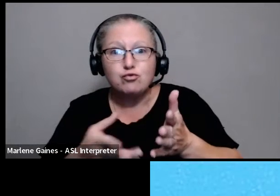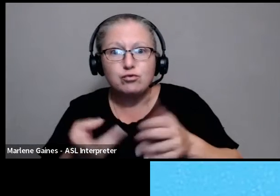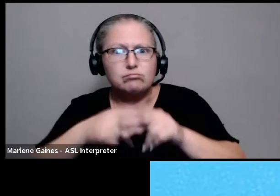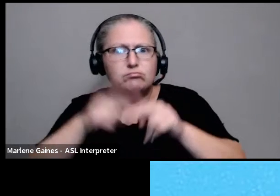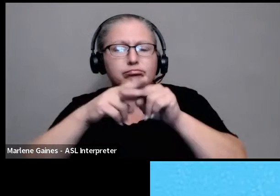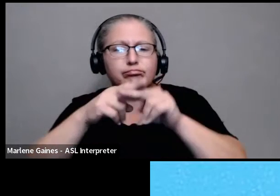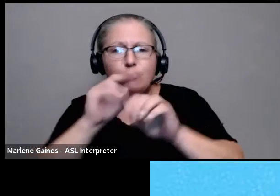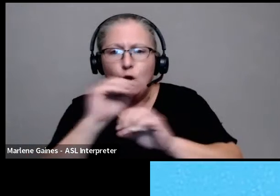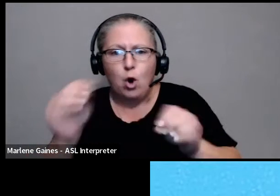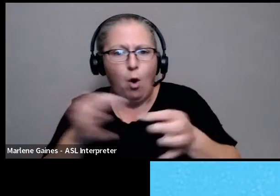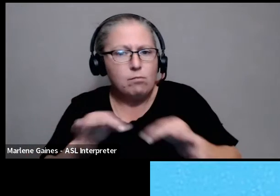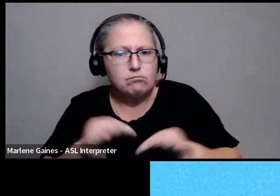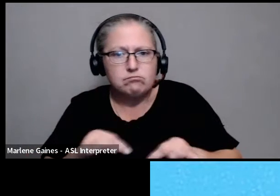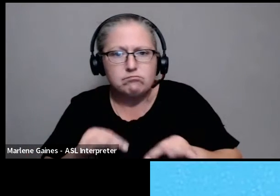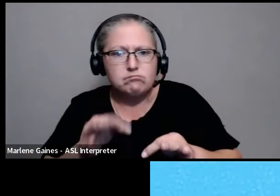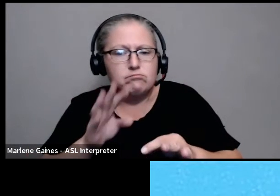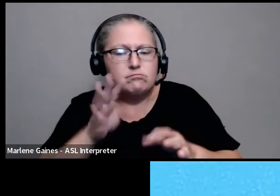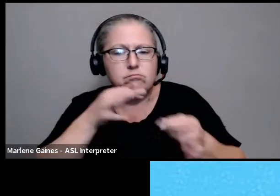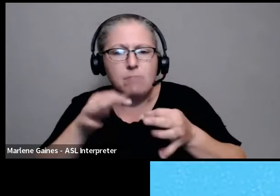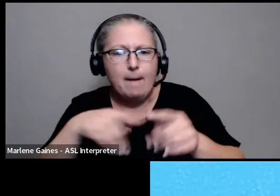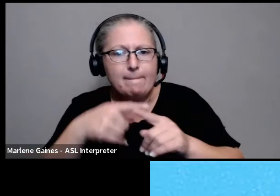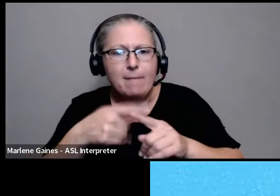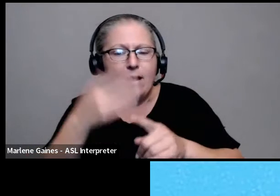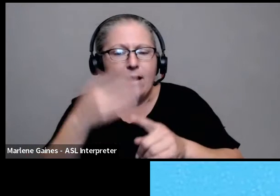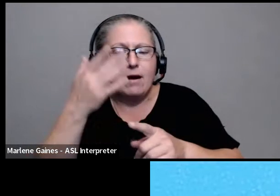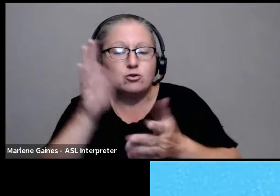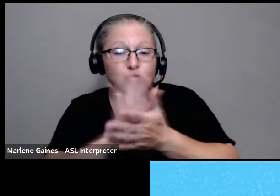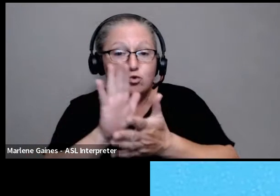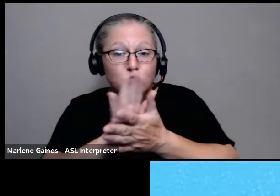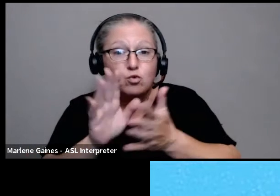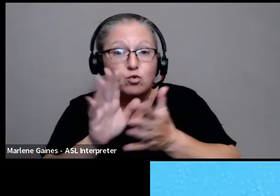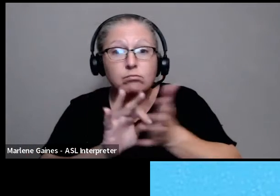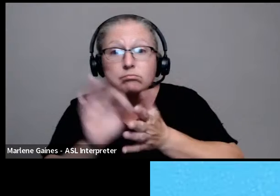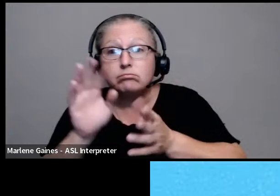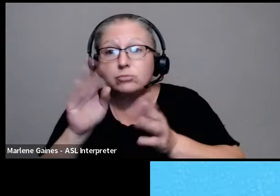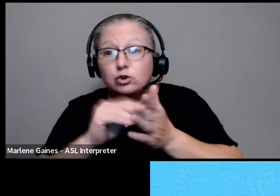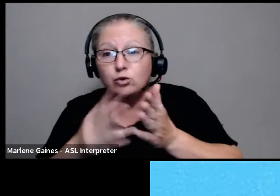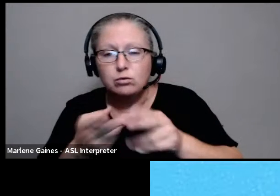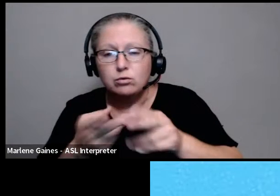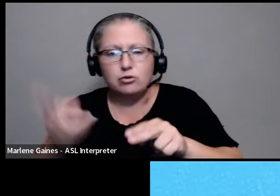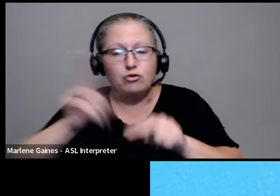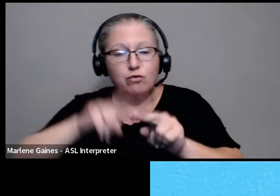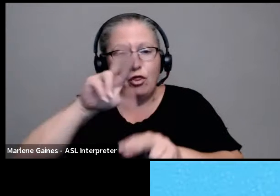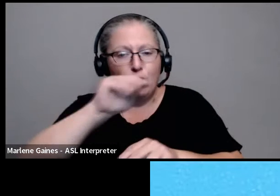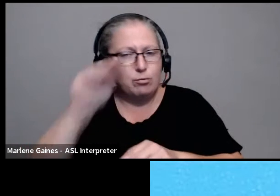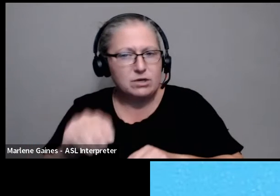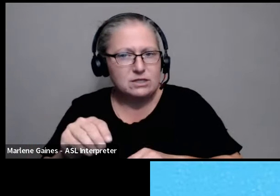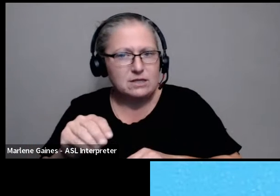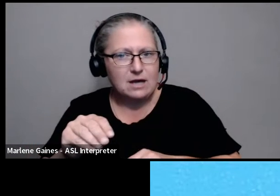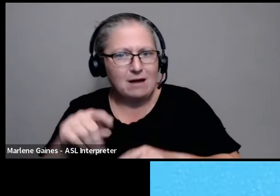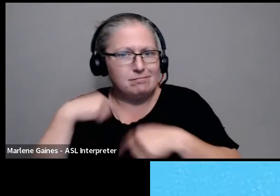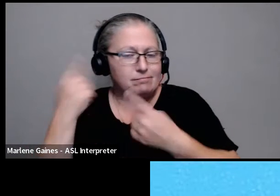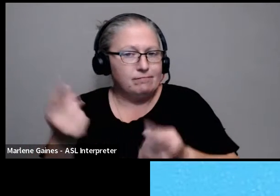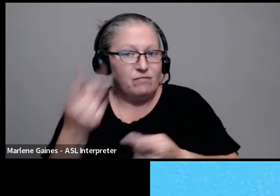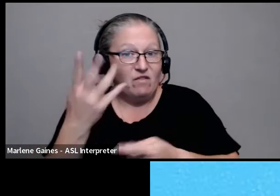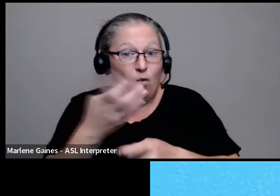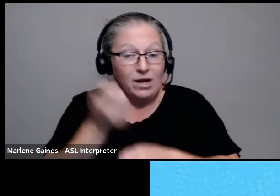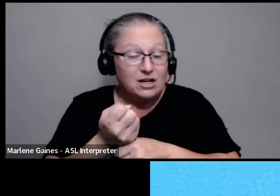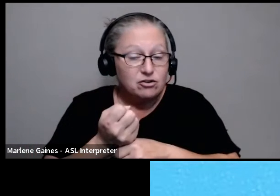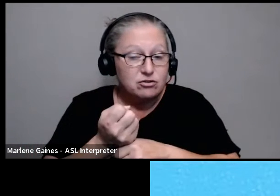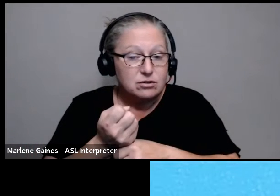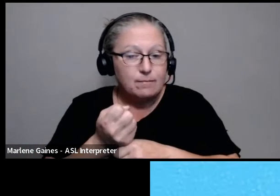no language anymore about how the school population has increased by 30% in the last 4